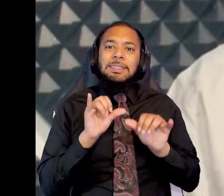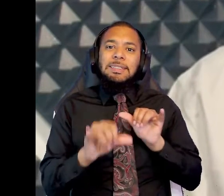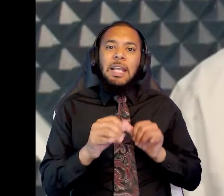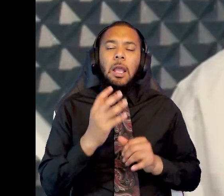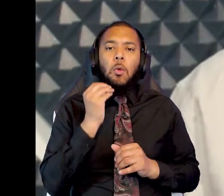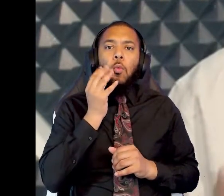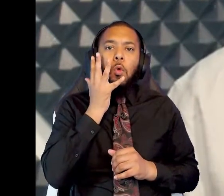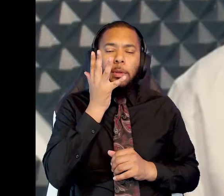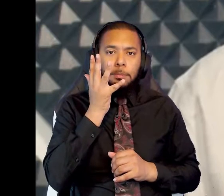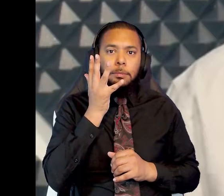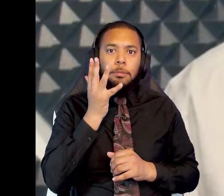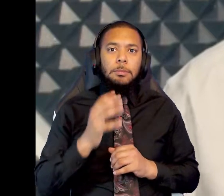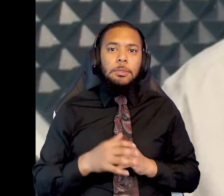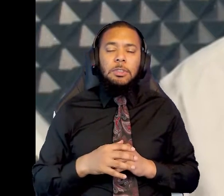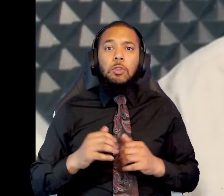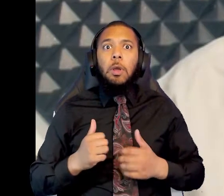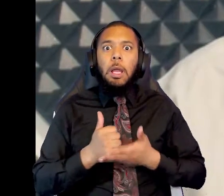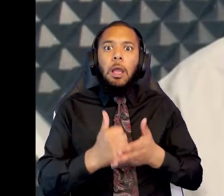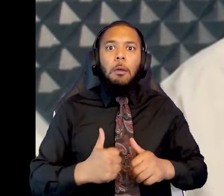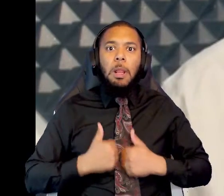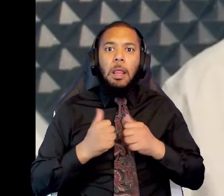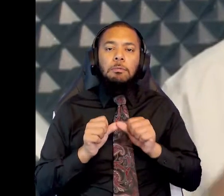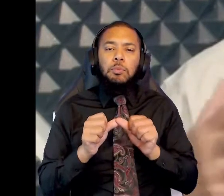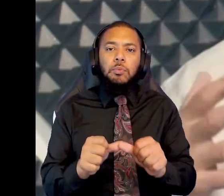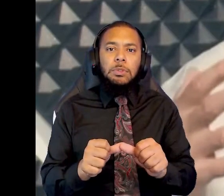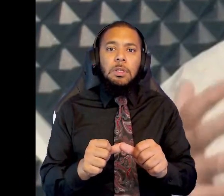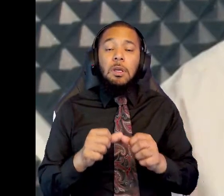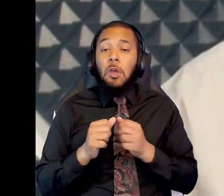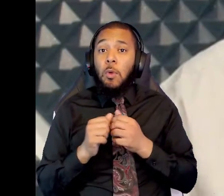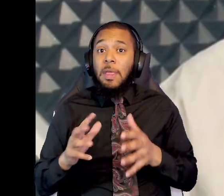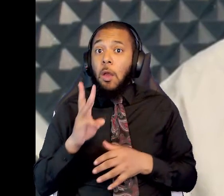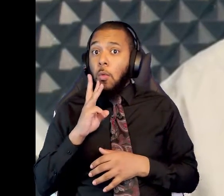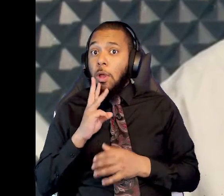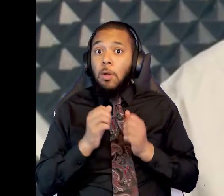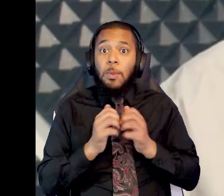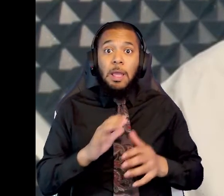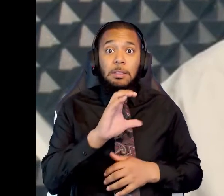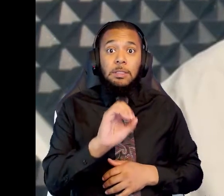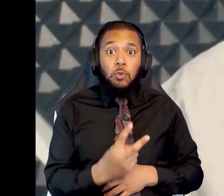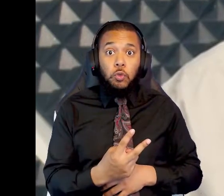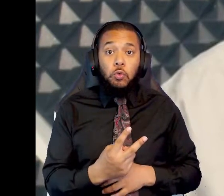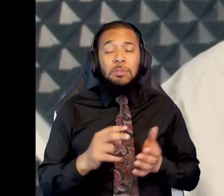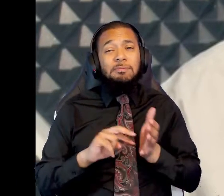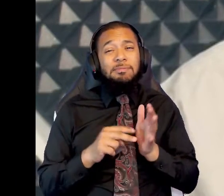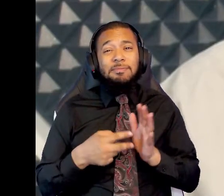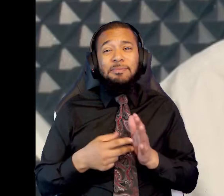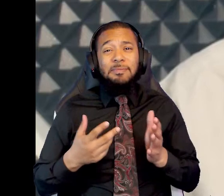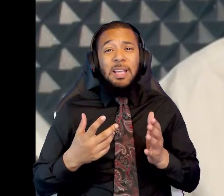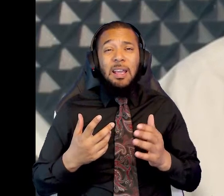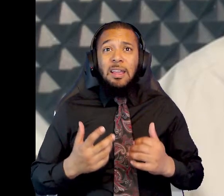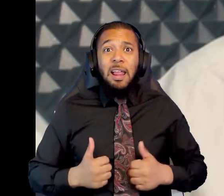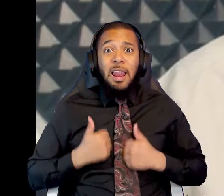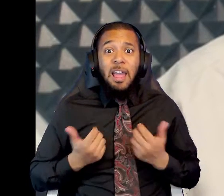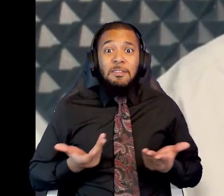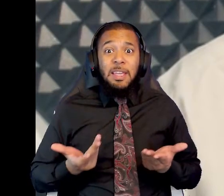really water vapor and carbon dioxide, it's potential that our planet would not be inhabitable as far as